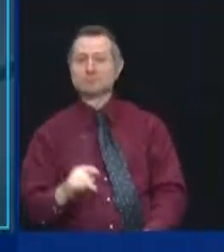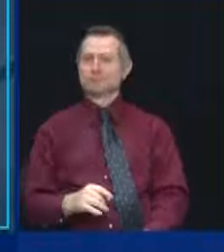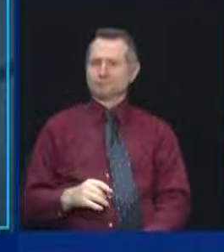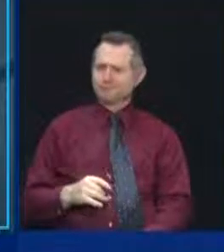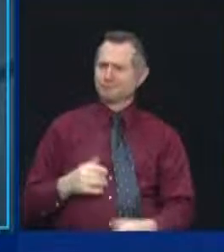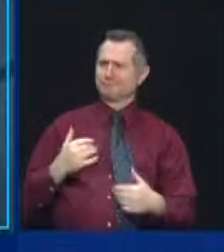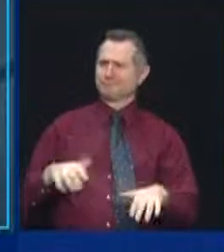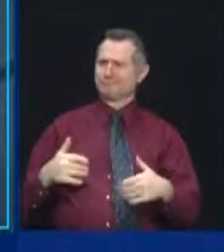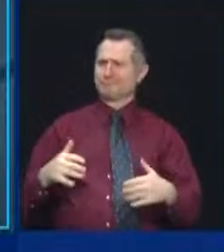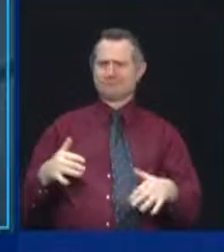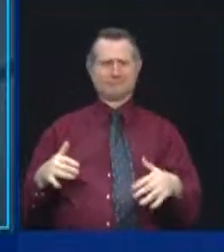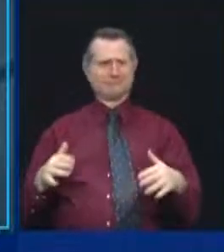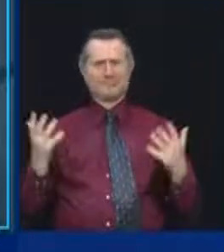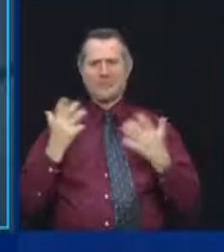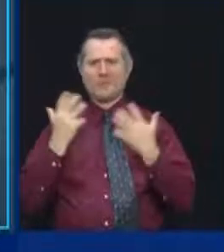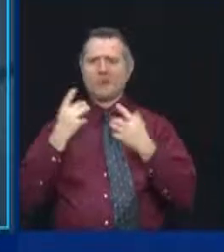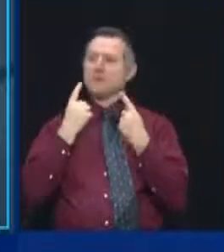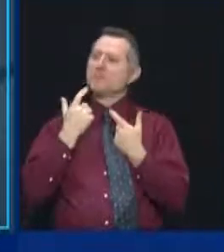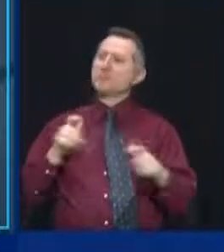very big deal for us.